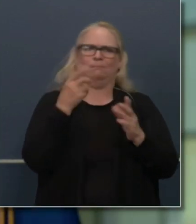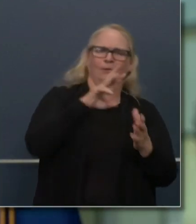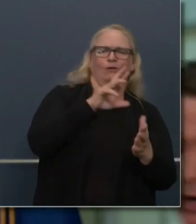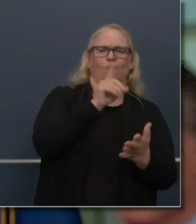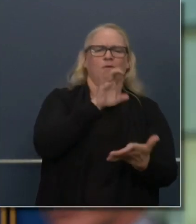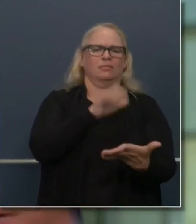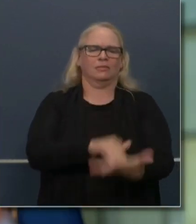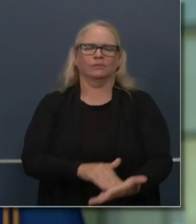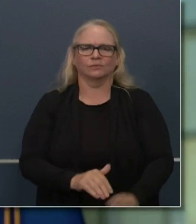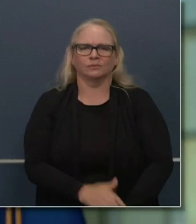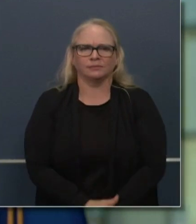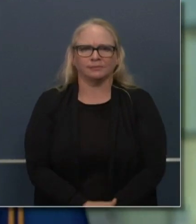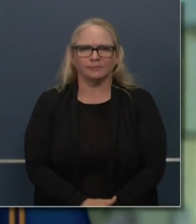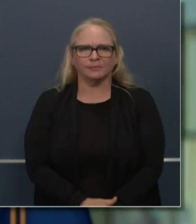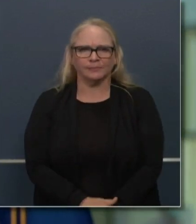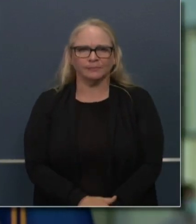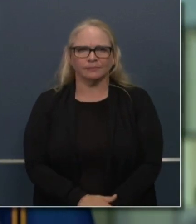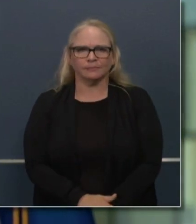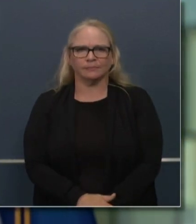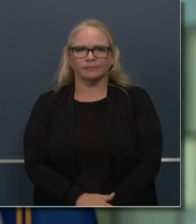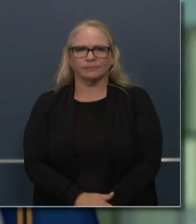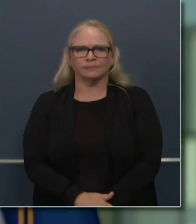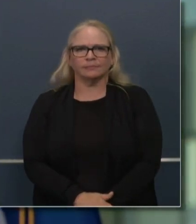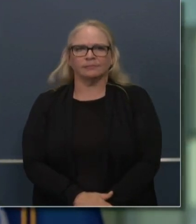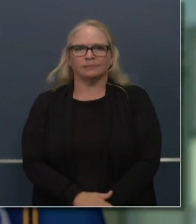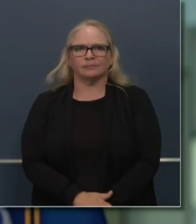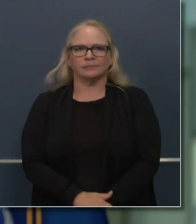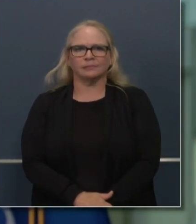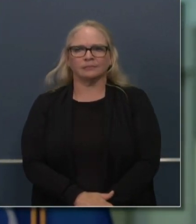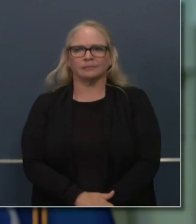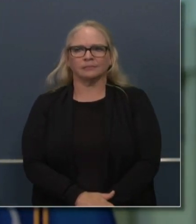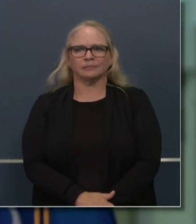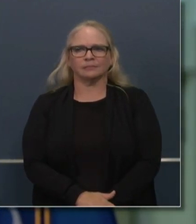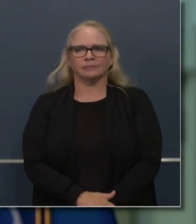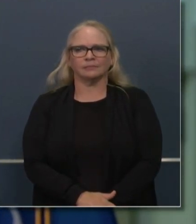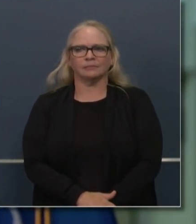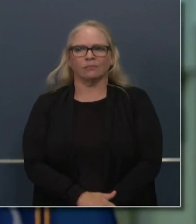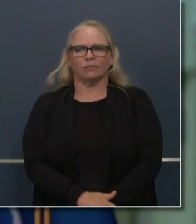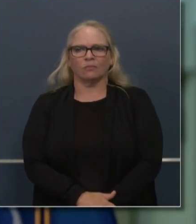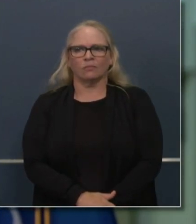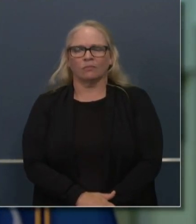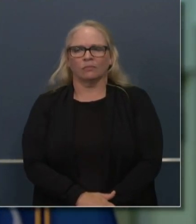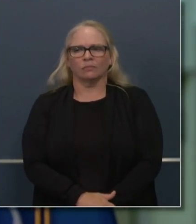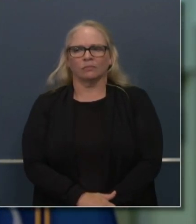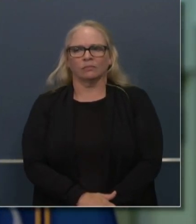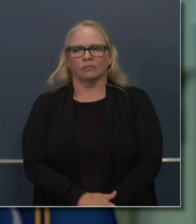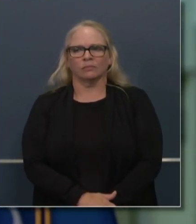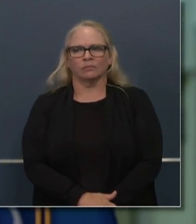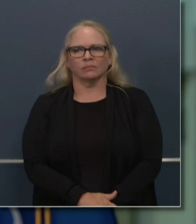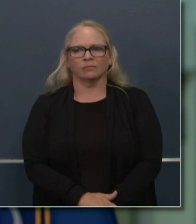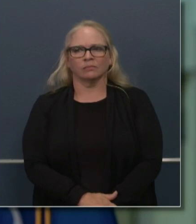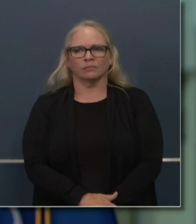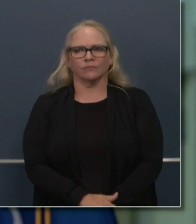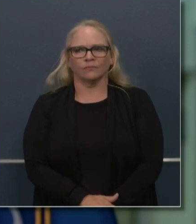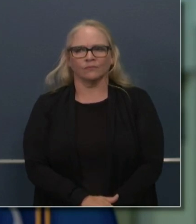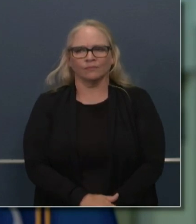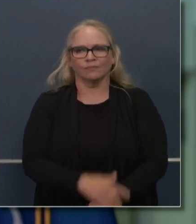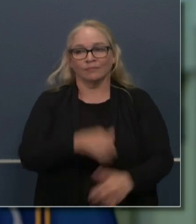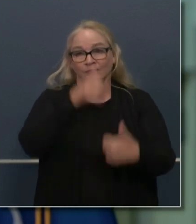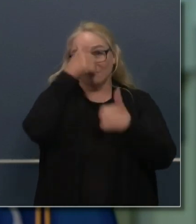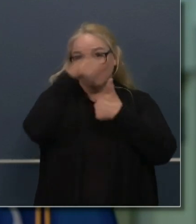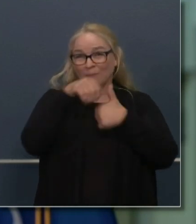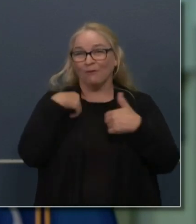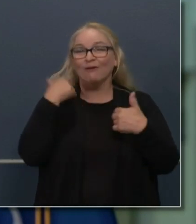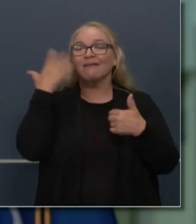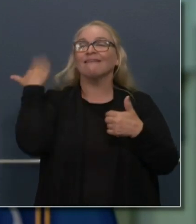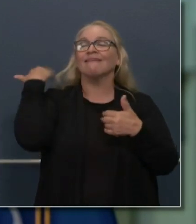I should note, because of the trained cohort of contact tracers now in excess of 10,000 in the state, phase one, we look